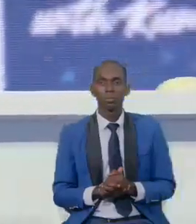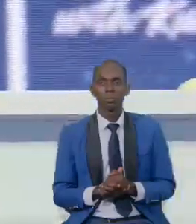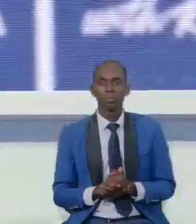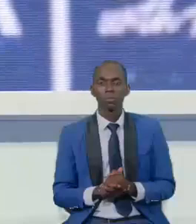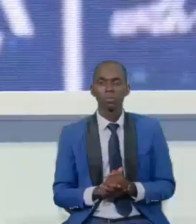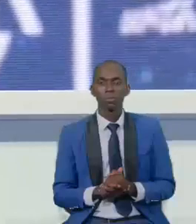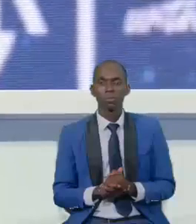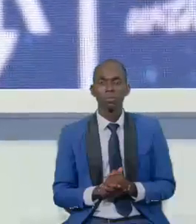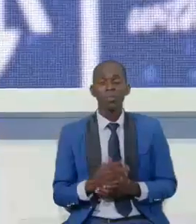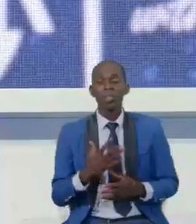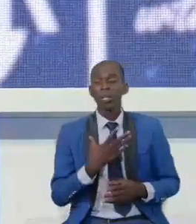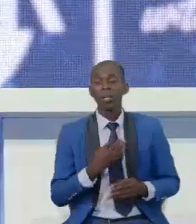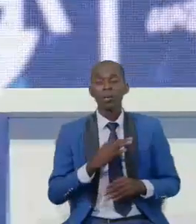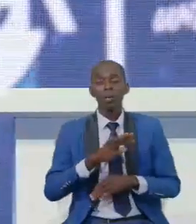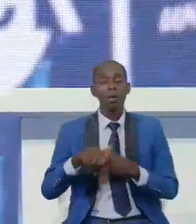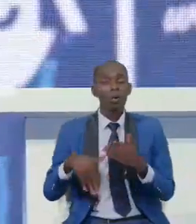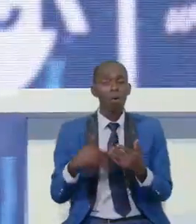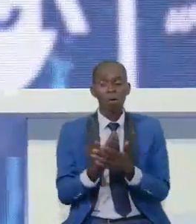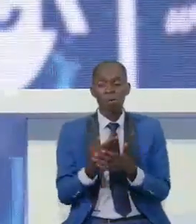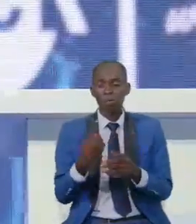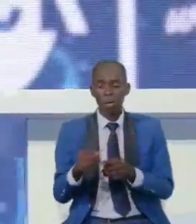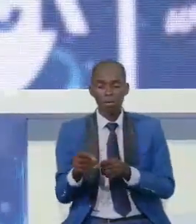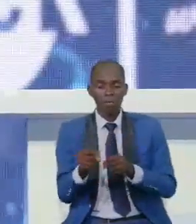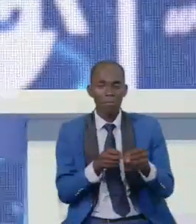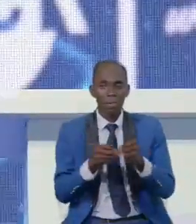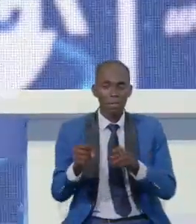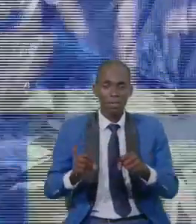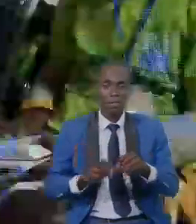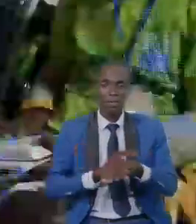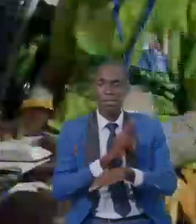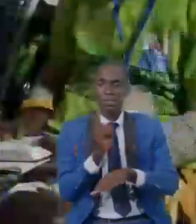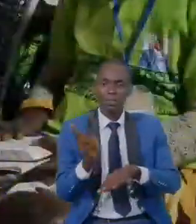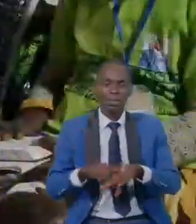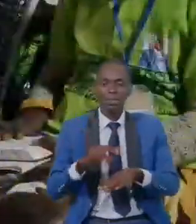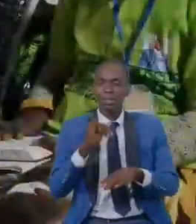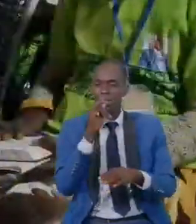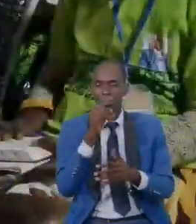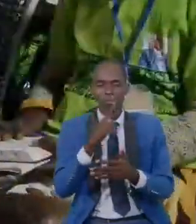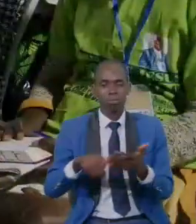And all the fighting nature, all that is cancelled from your life.